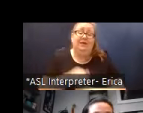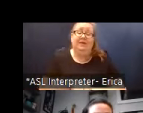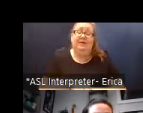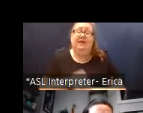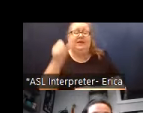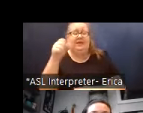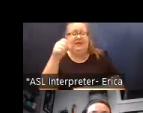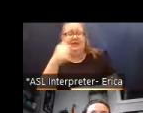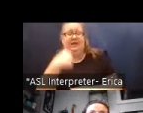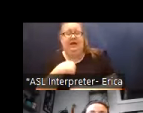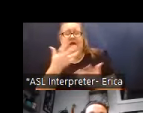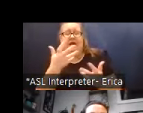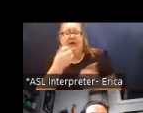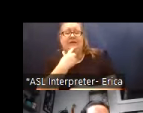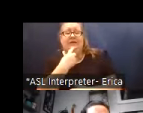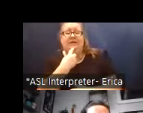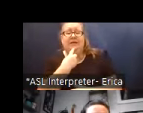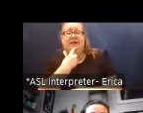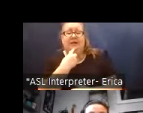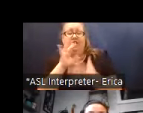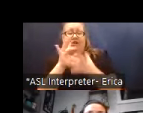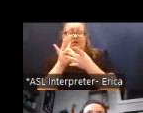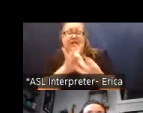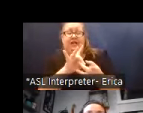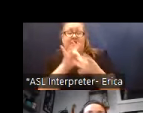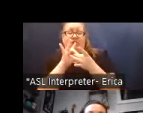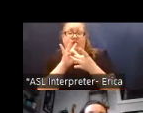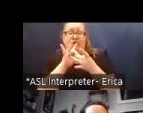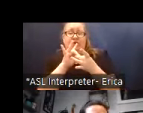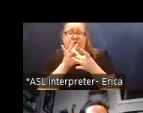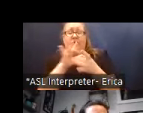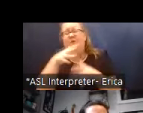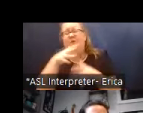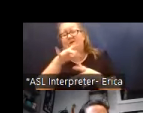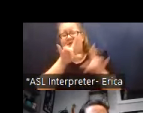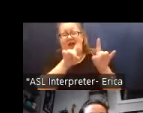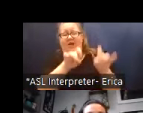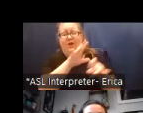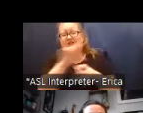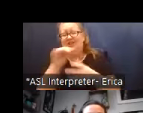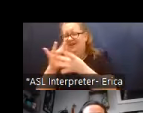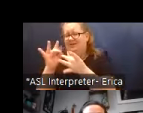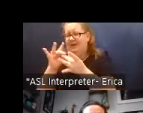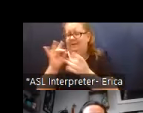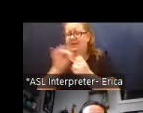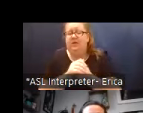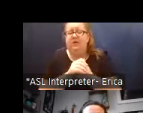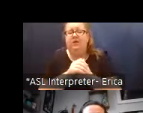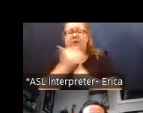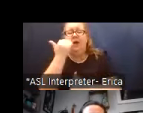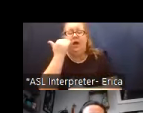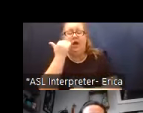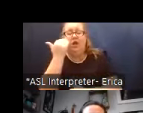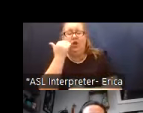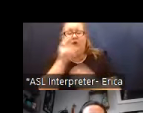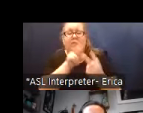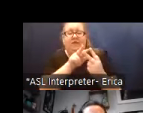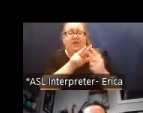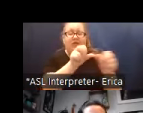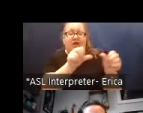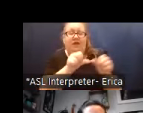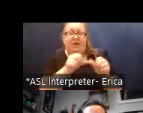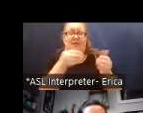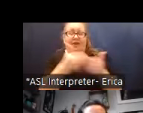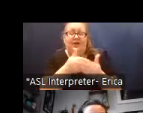Yeah, I was gonna say in reference to it was kind of a question and a statement, but I know there's a couple areas by